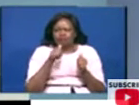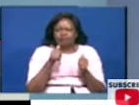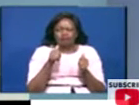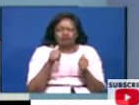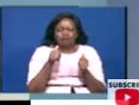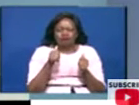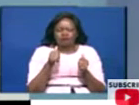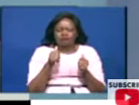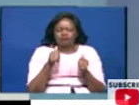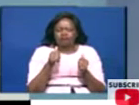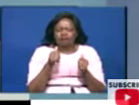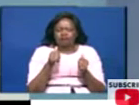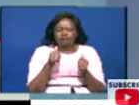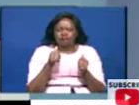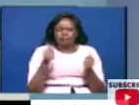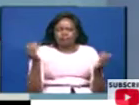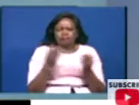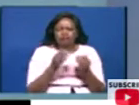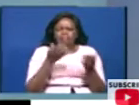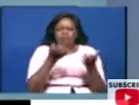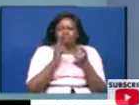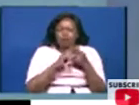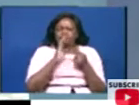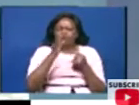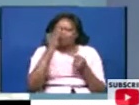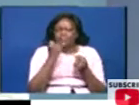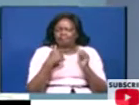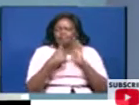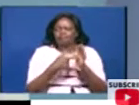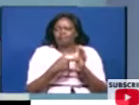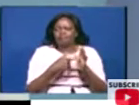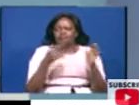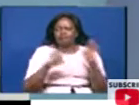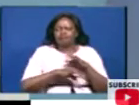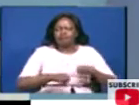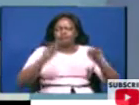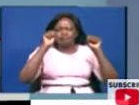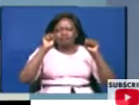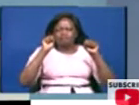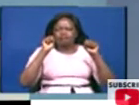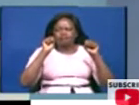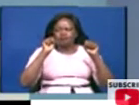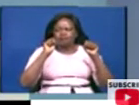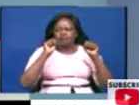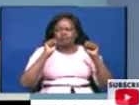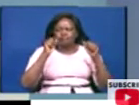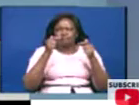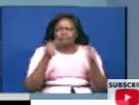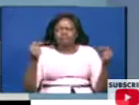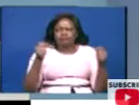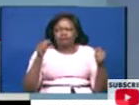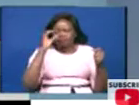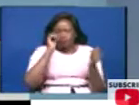supposed to be, because if we are getting into instances where the vice chair gets into a contrary opinion to the chair,